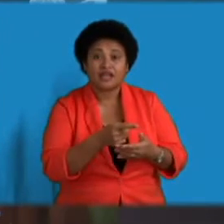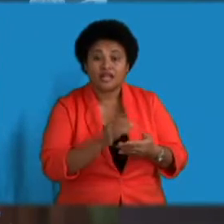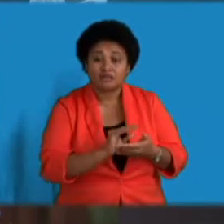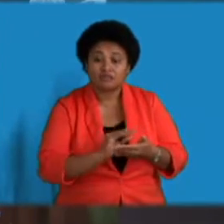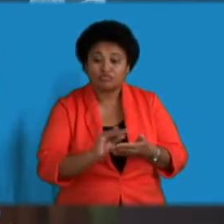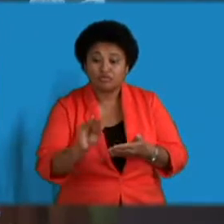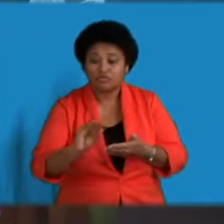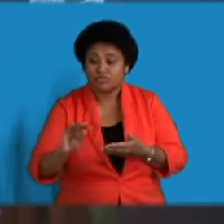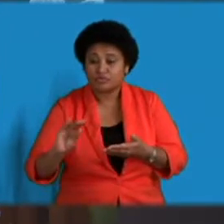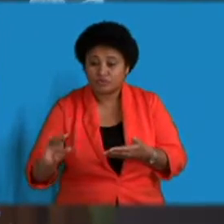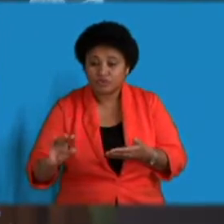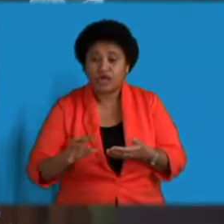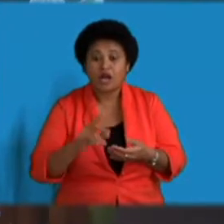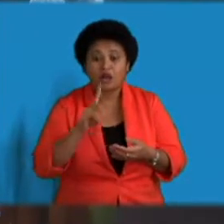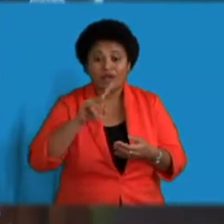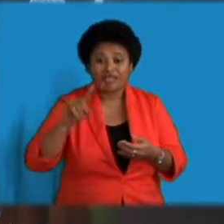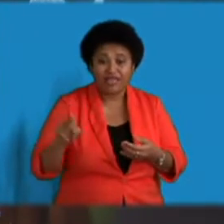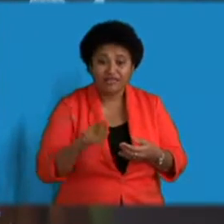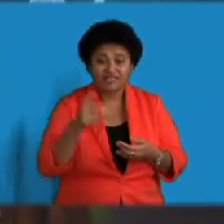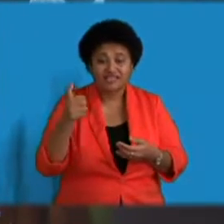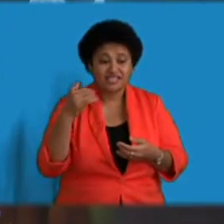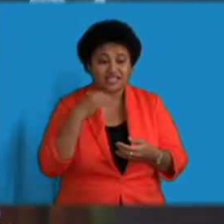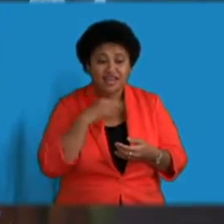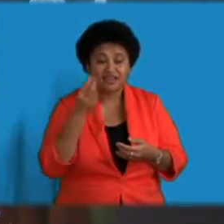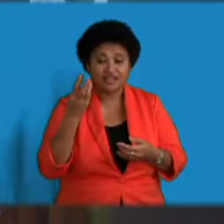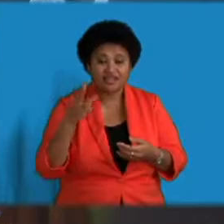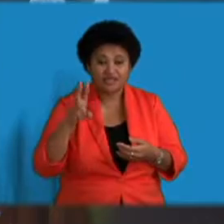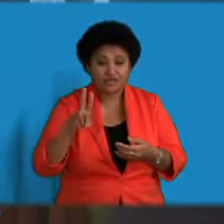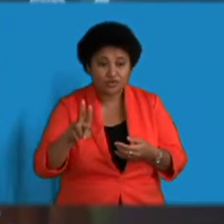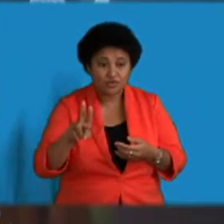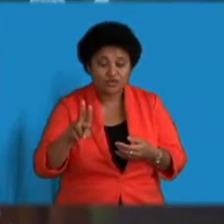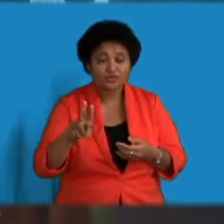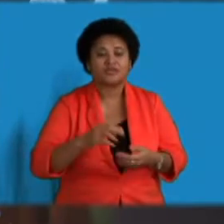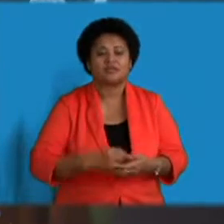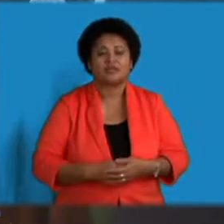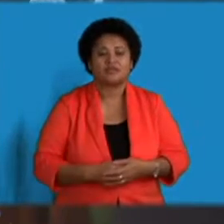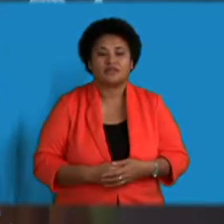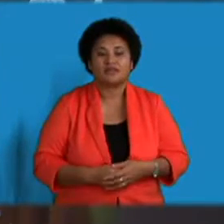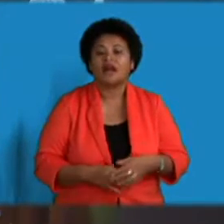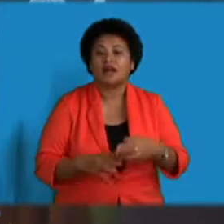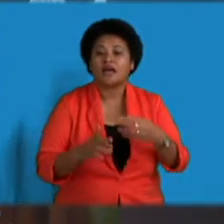1,762 acquisition and